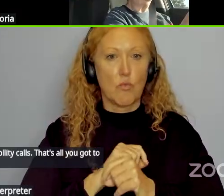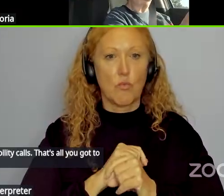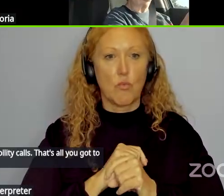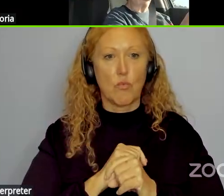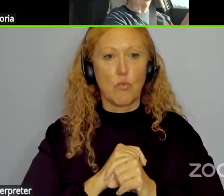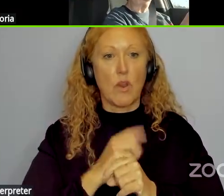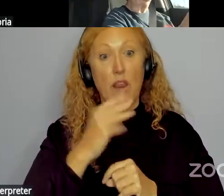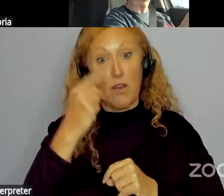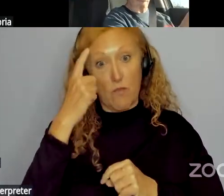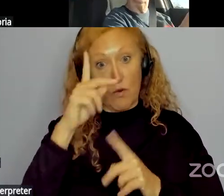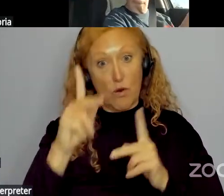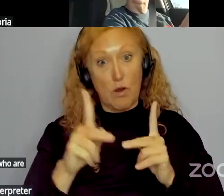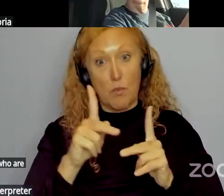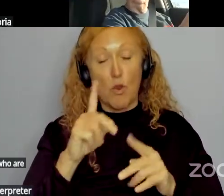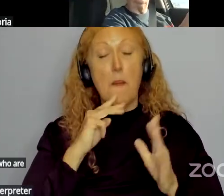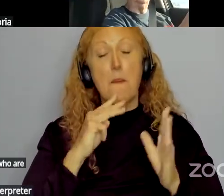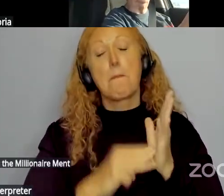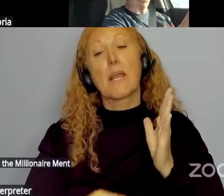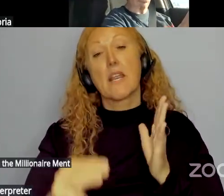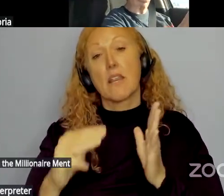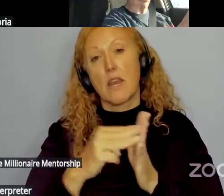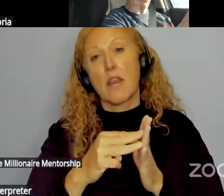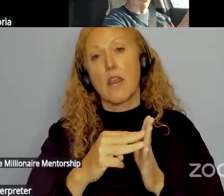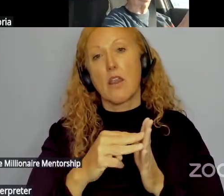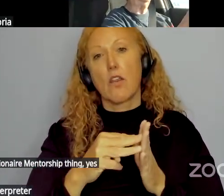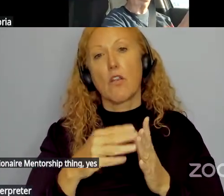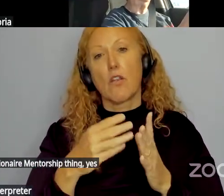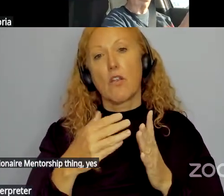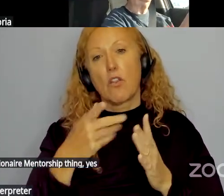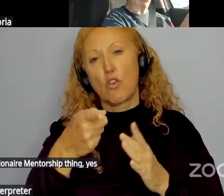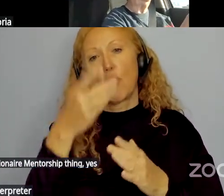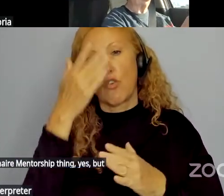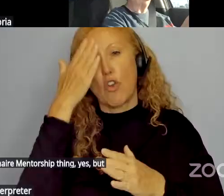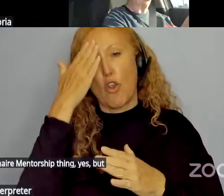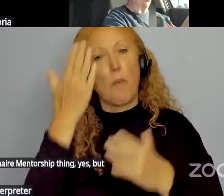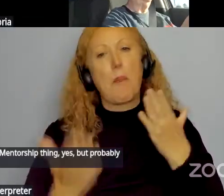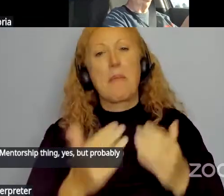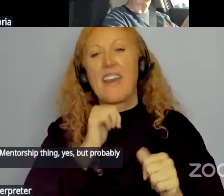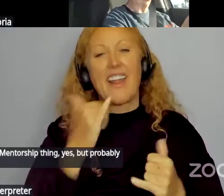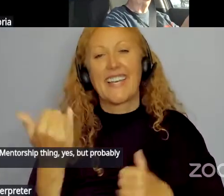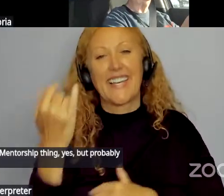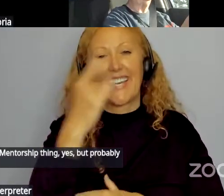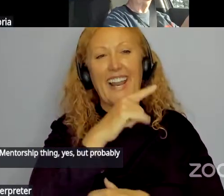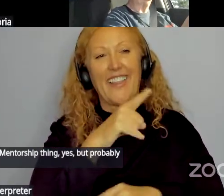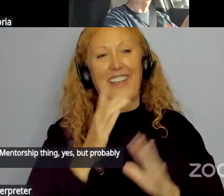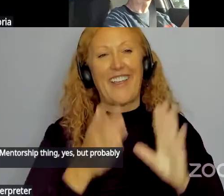And for those who are doing the millionaire mentorship thing, yes, but probably not today since they're all in Punta Cana.